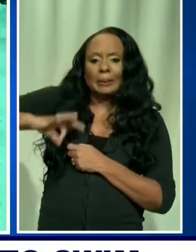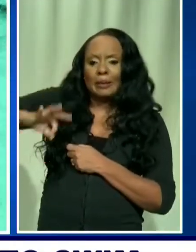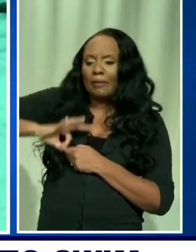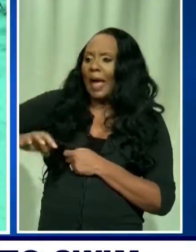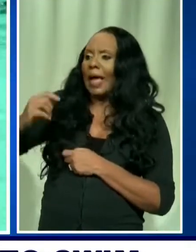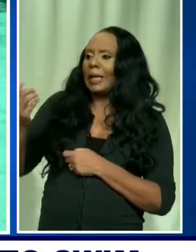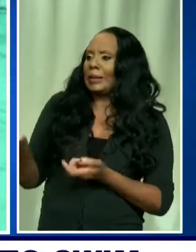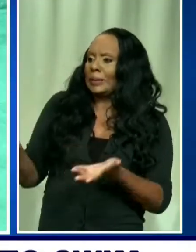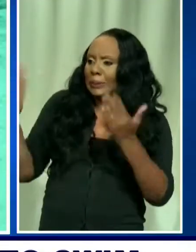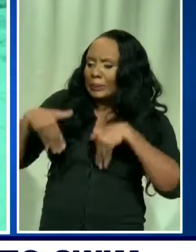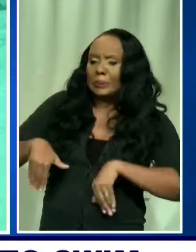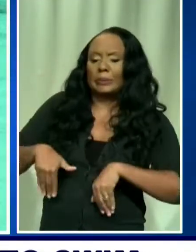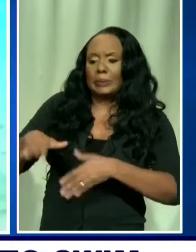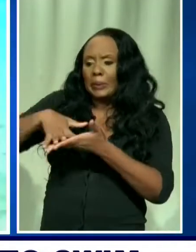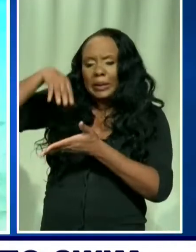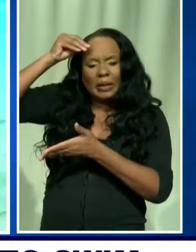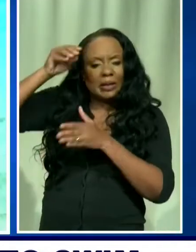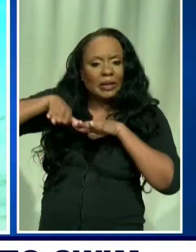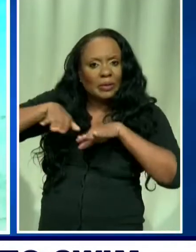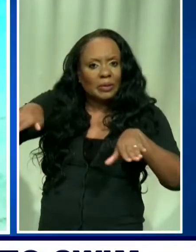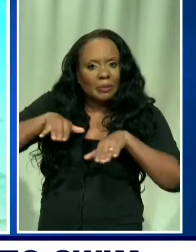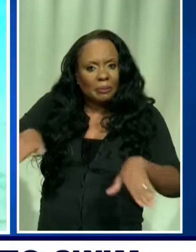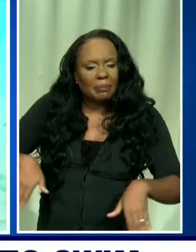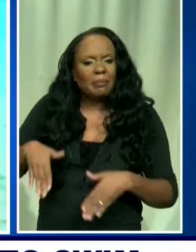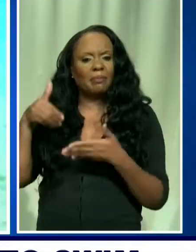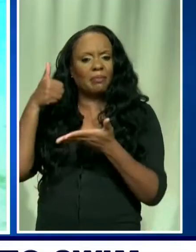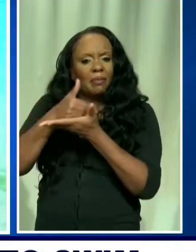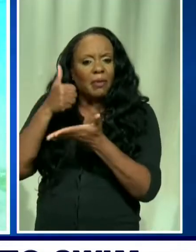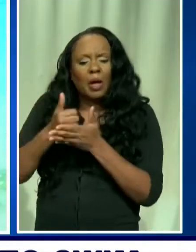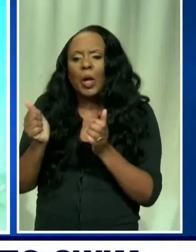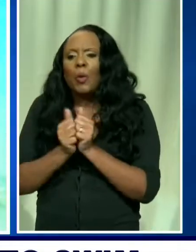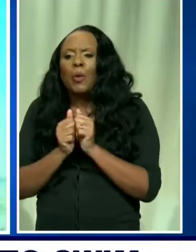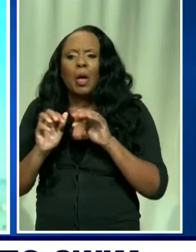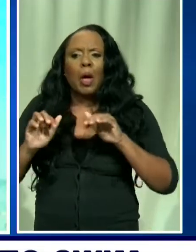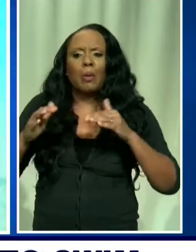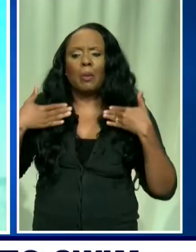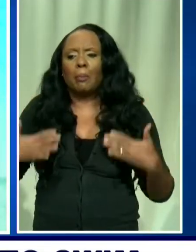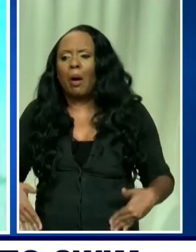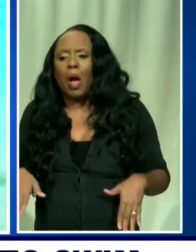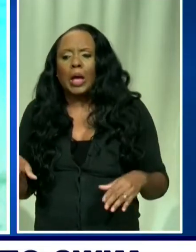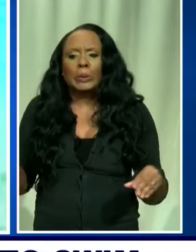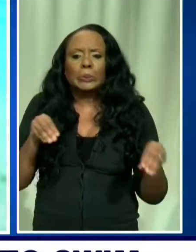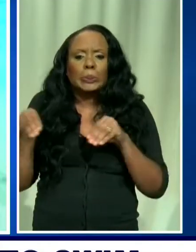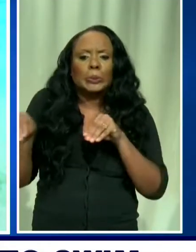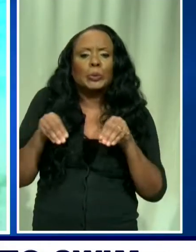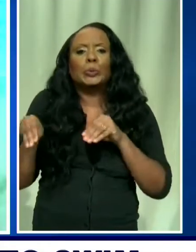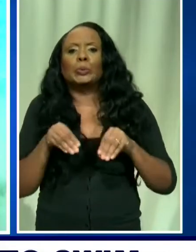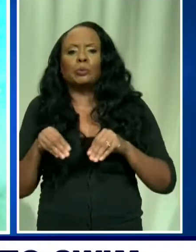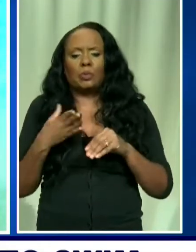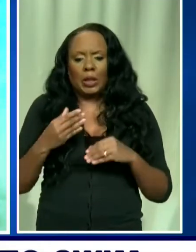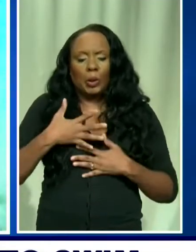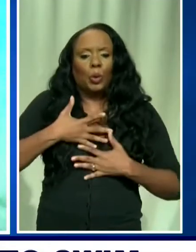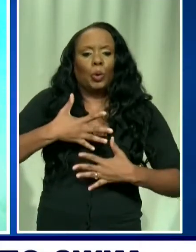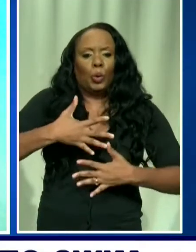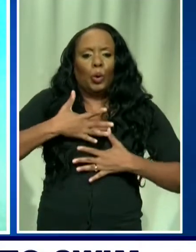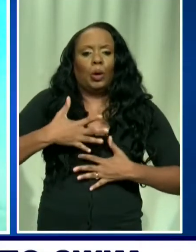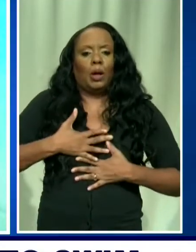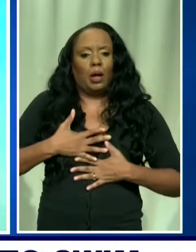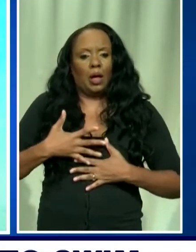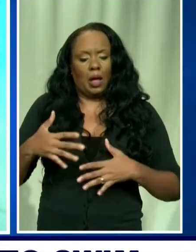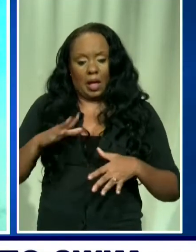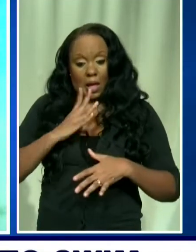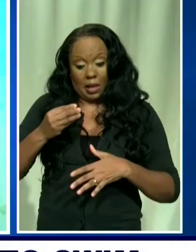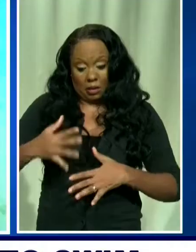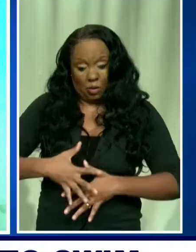here and learning to swim. It's helping them a lot with mobility and breathing. The core, a lot of